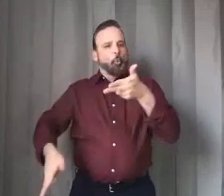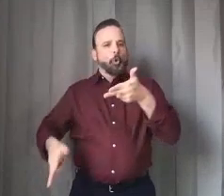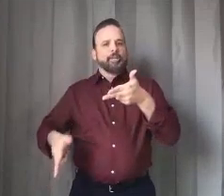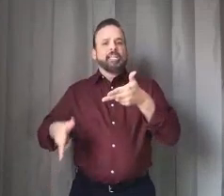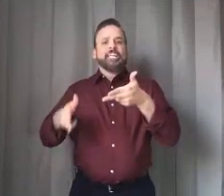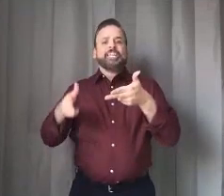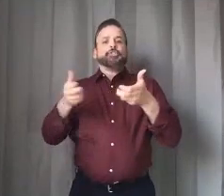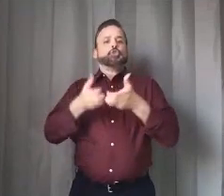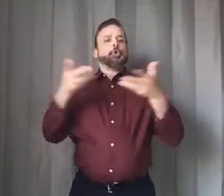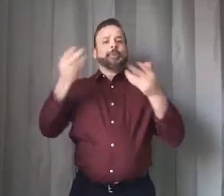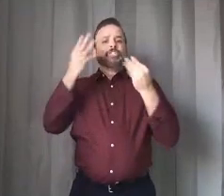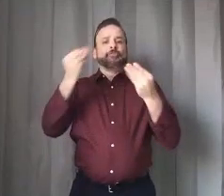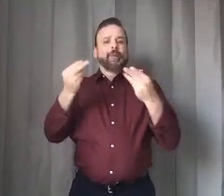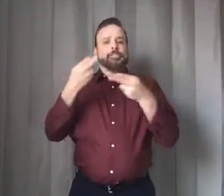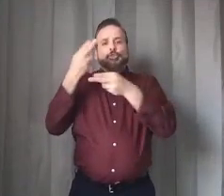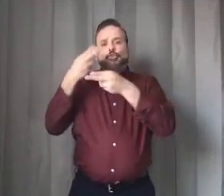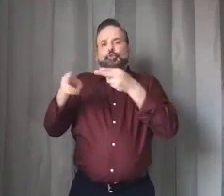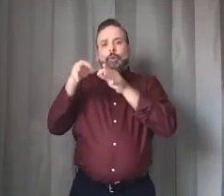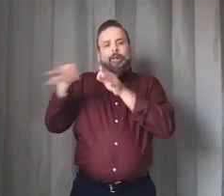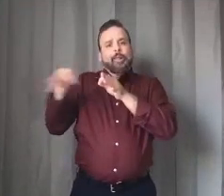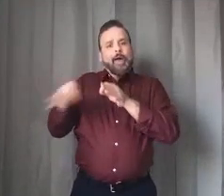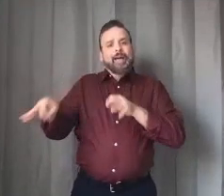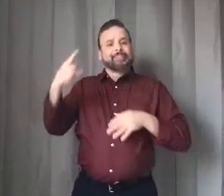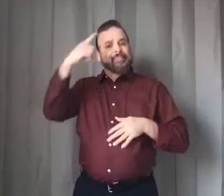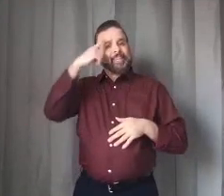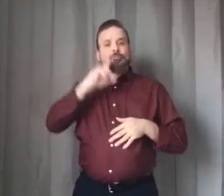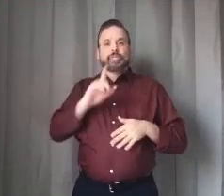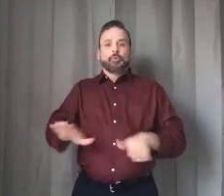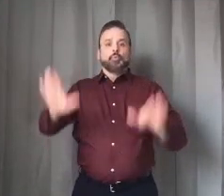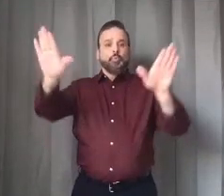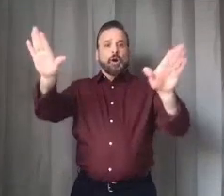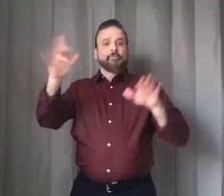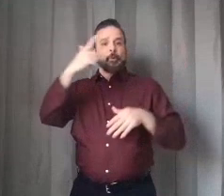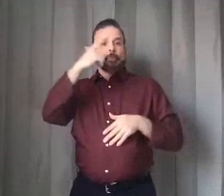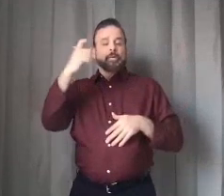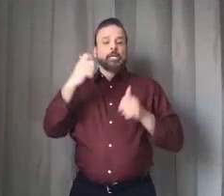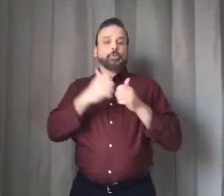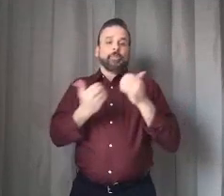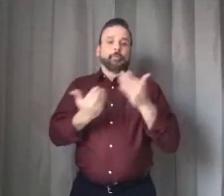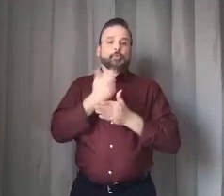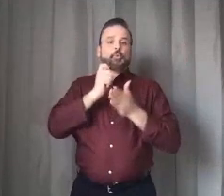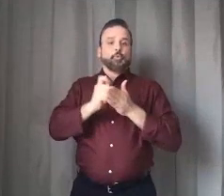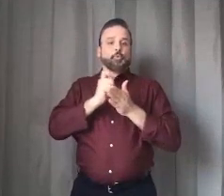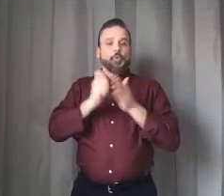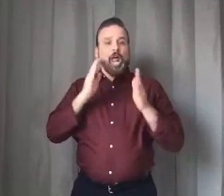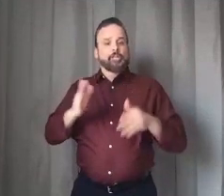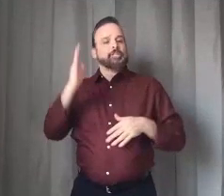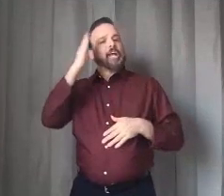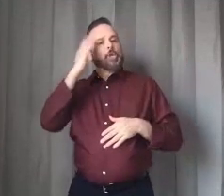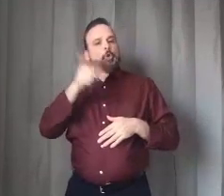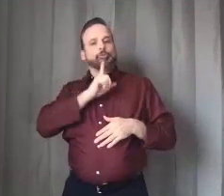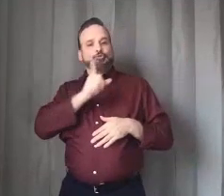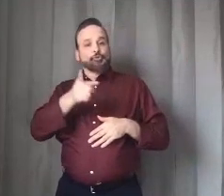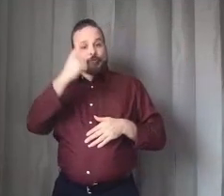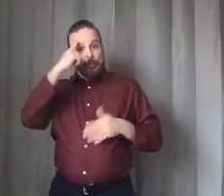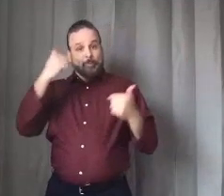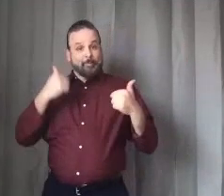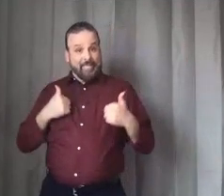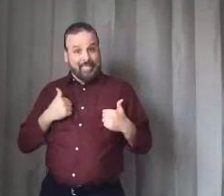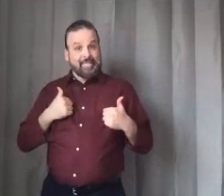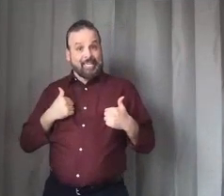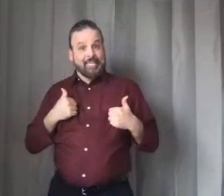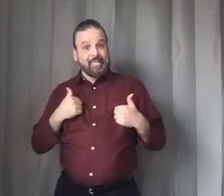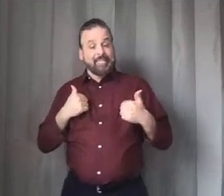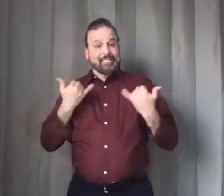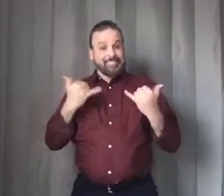short lines, which I think is really wonderful. Because I think, especially with new writers, and I know this was true for me and is still true for me now sometimes